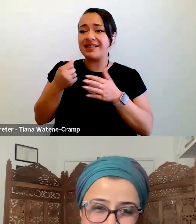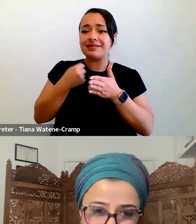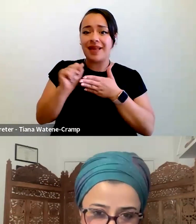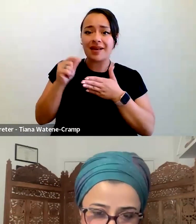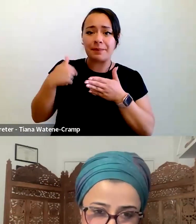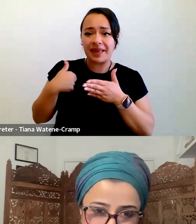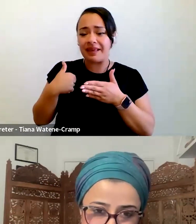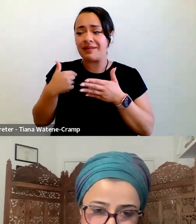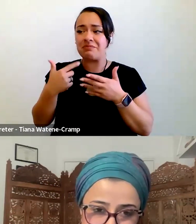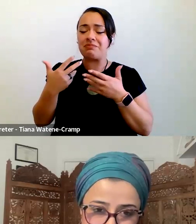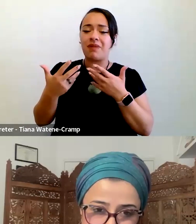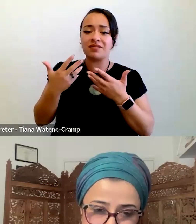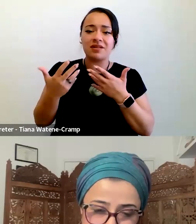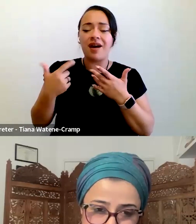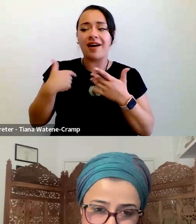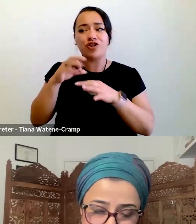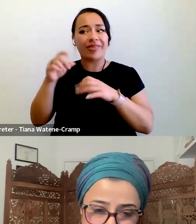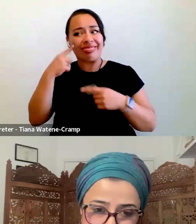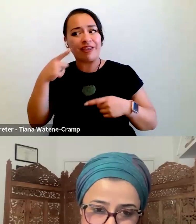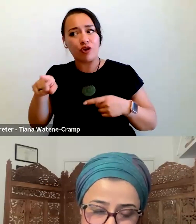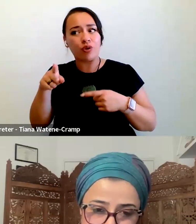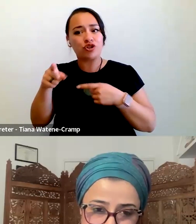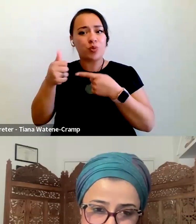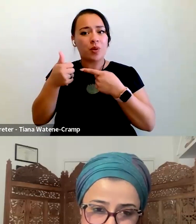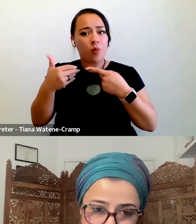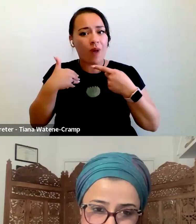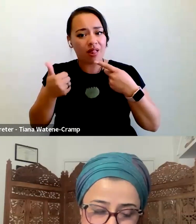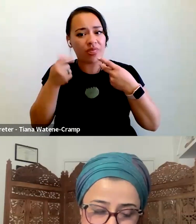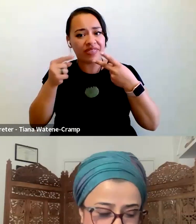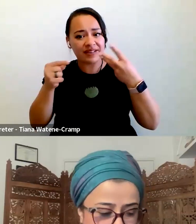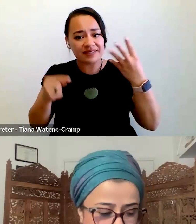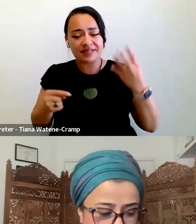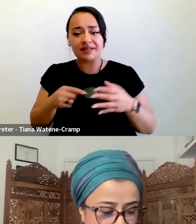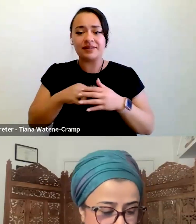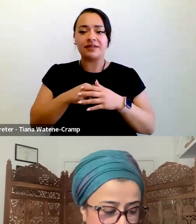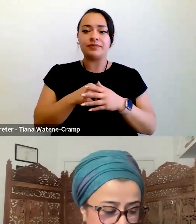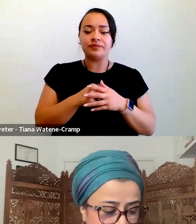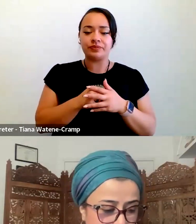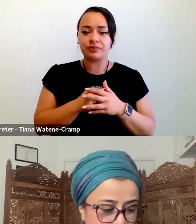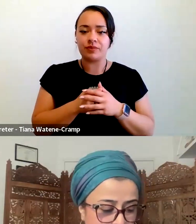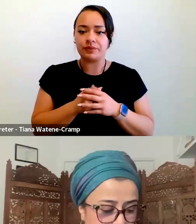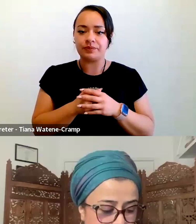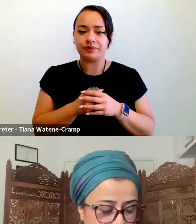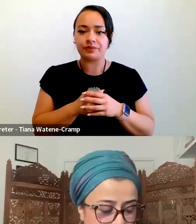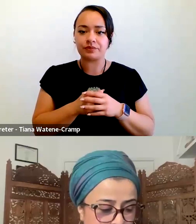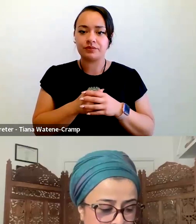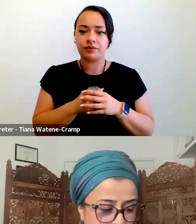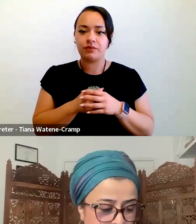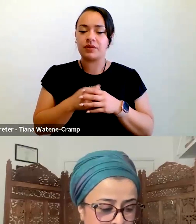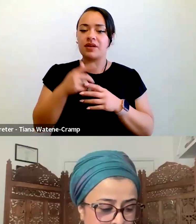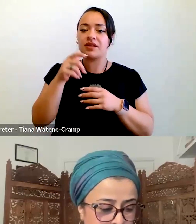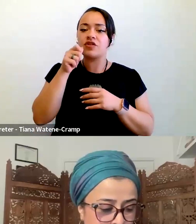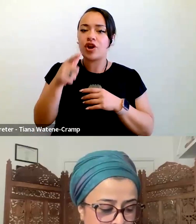chairs, not just having the First Nations or the person who comes from a refugee and migrant background as an identified board member, having them